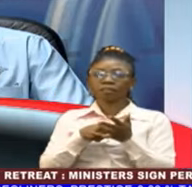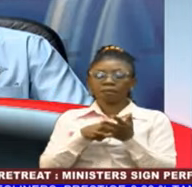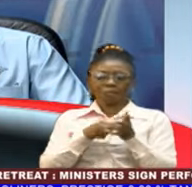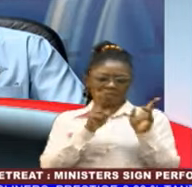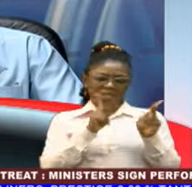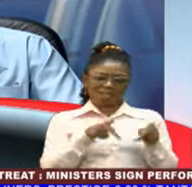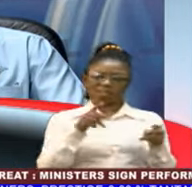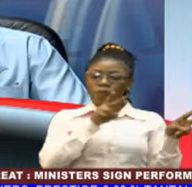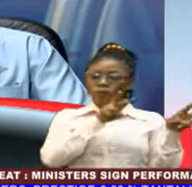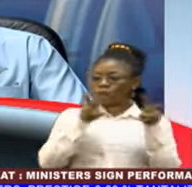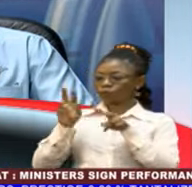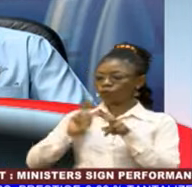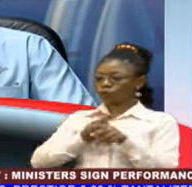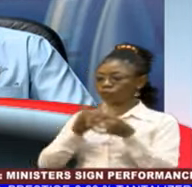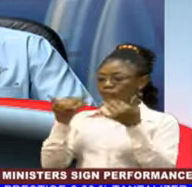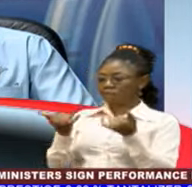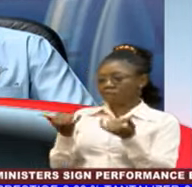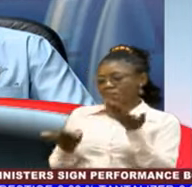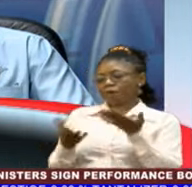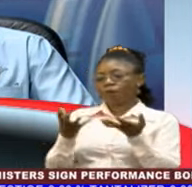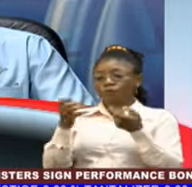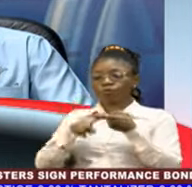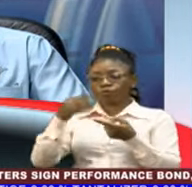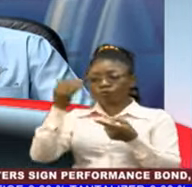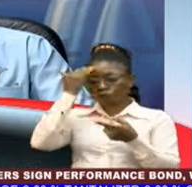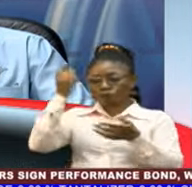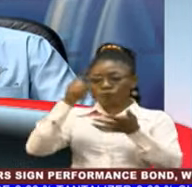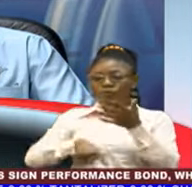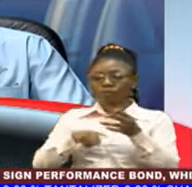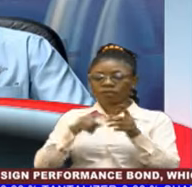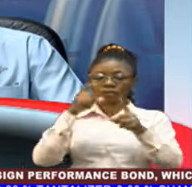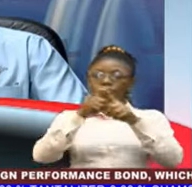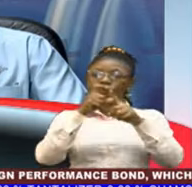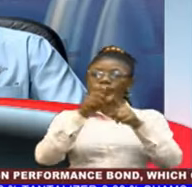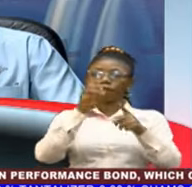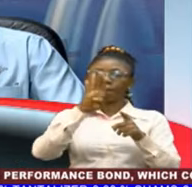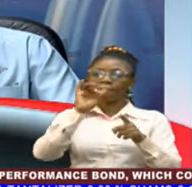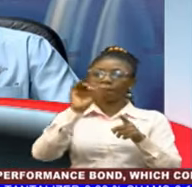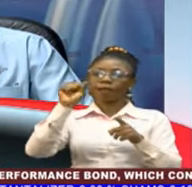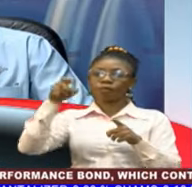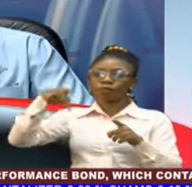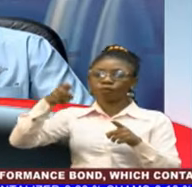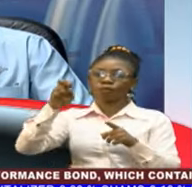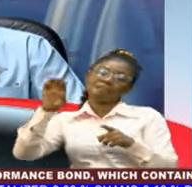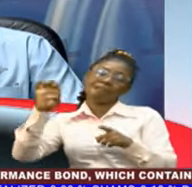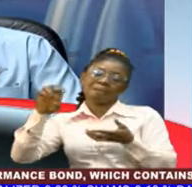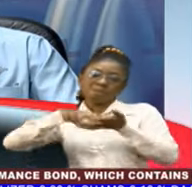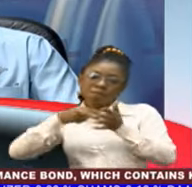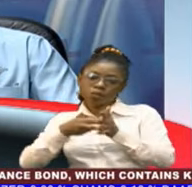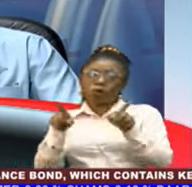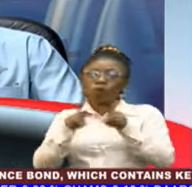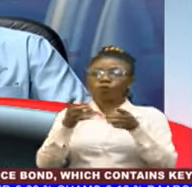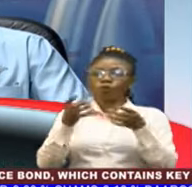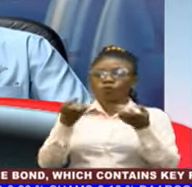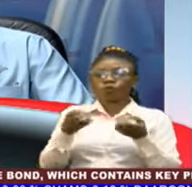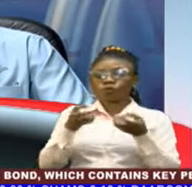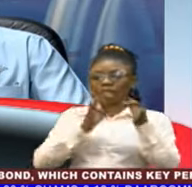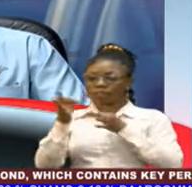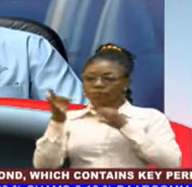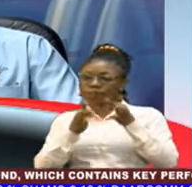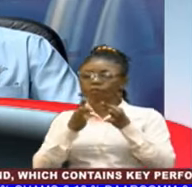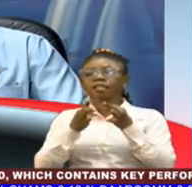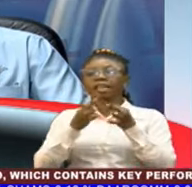right now may want to know what the term biosphere means. And then we also want you to talk us through the